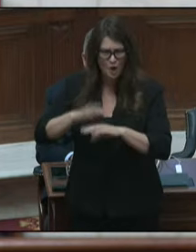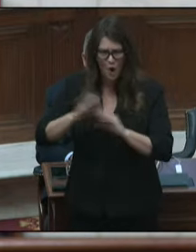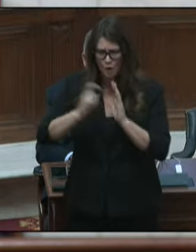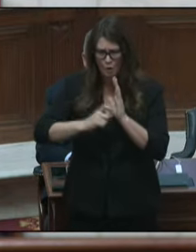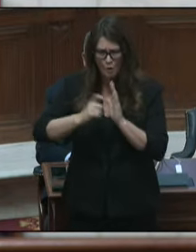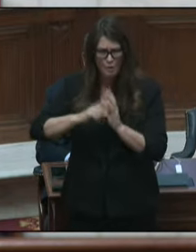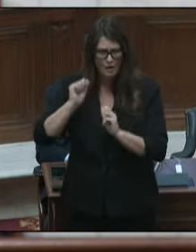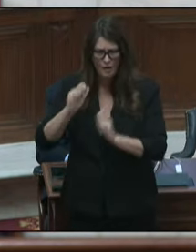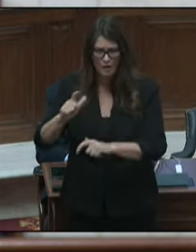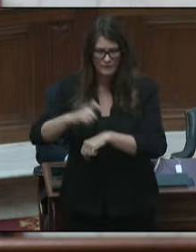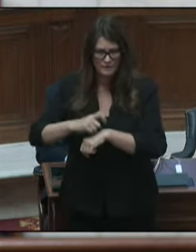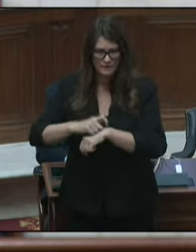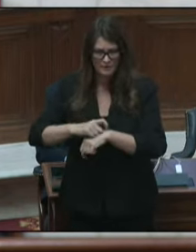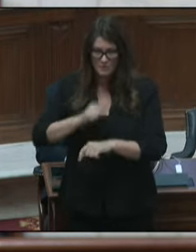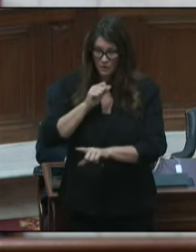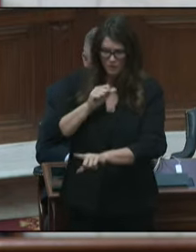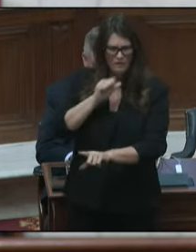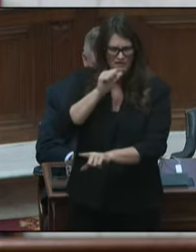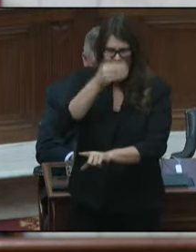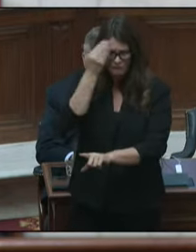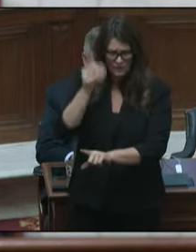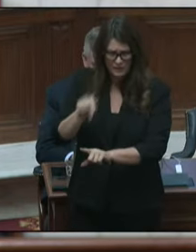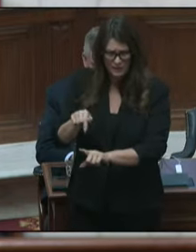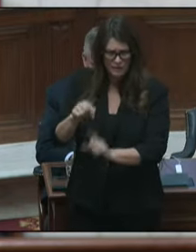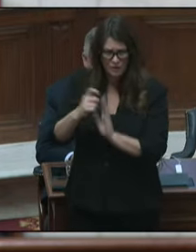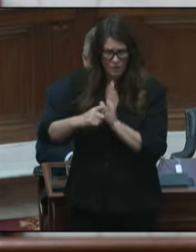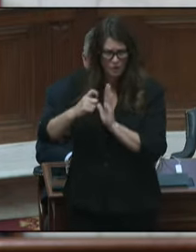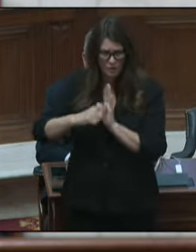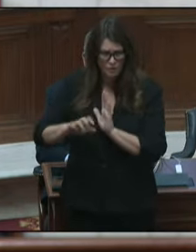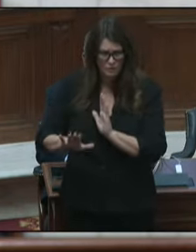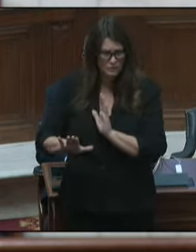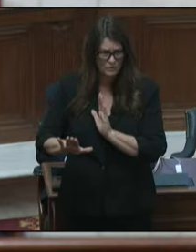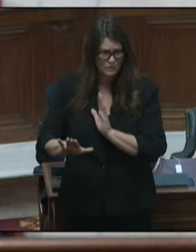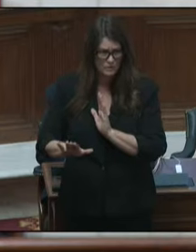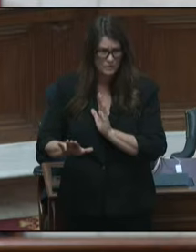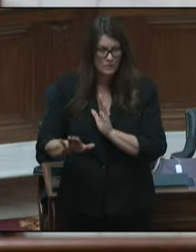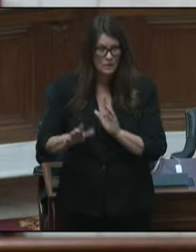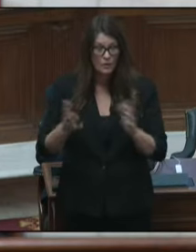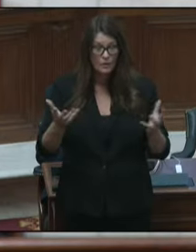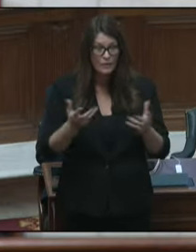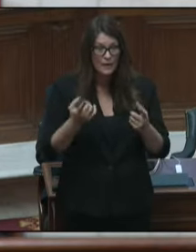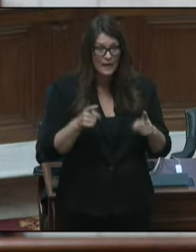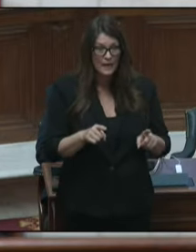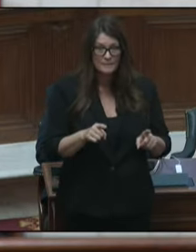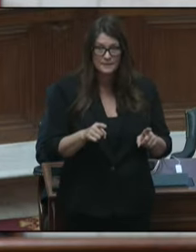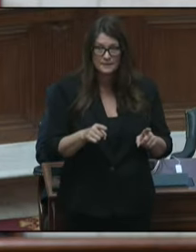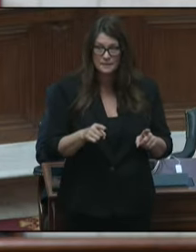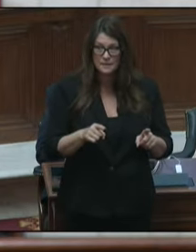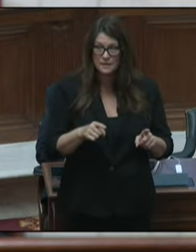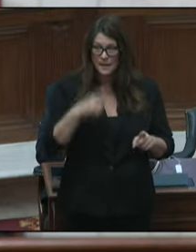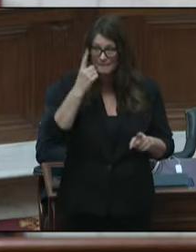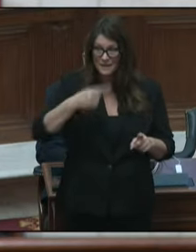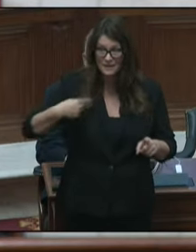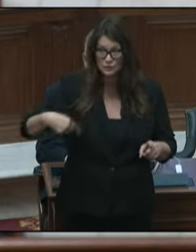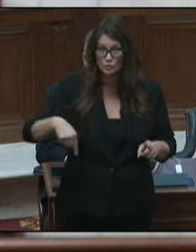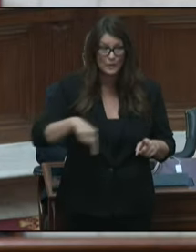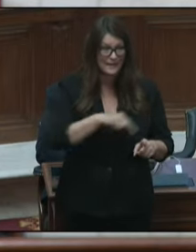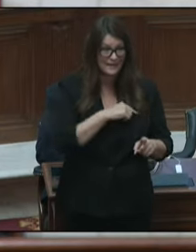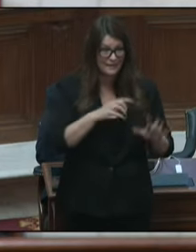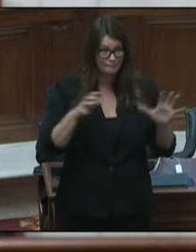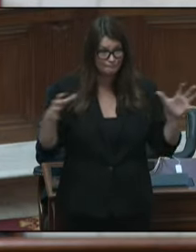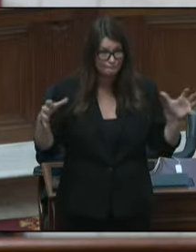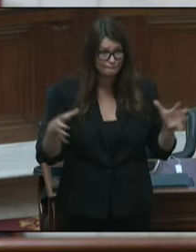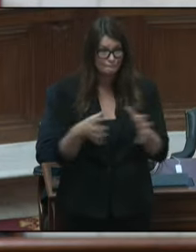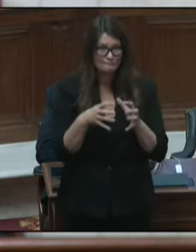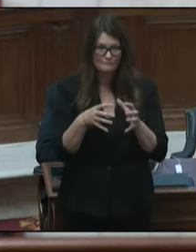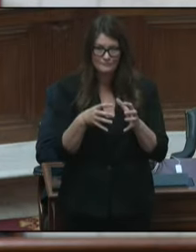time. But we don't forget, do we? And you know what happened? Because us putting another